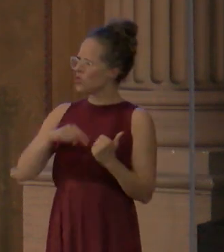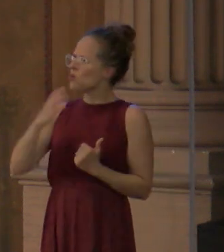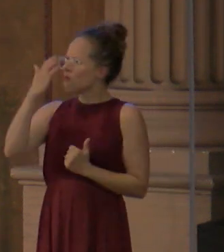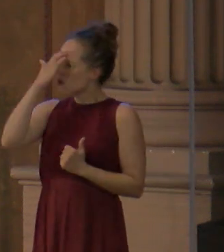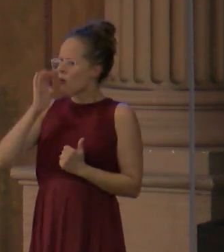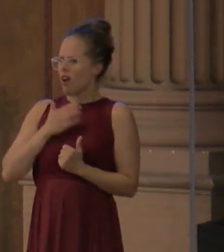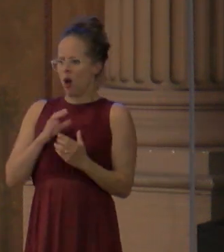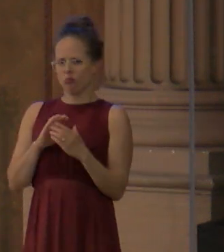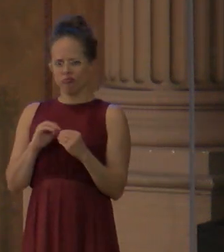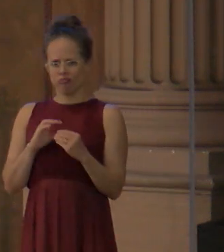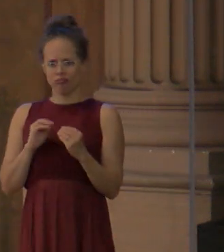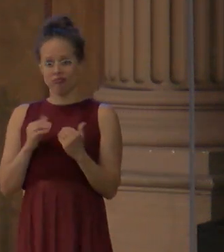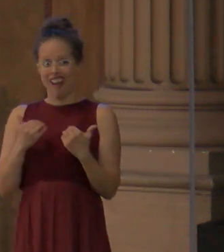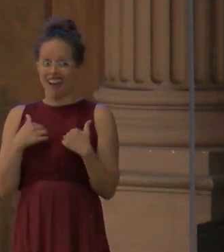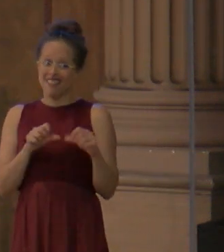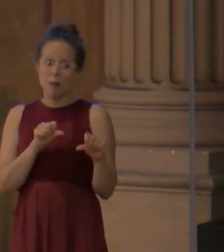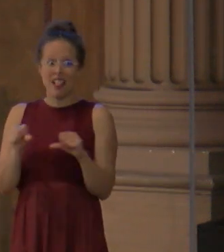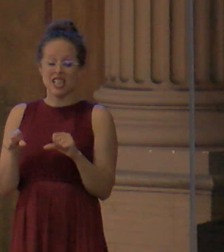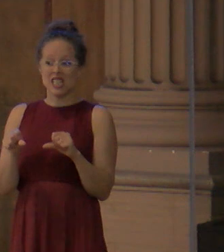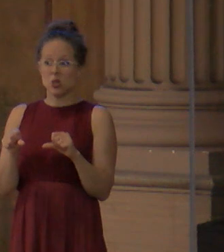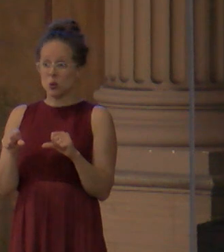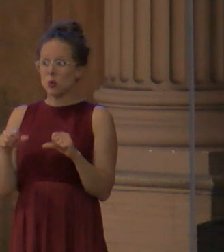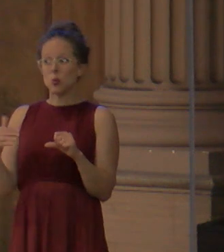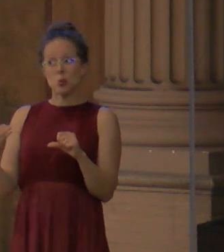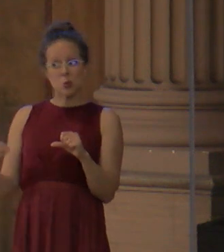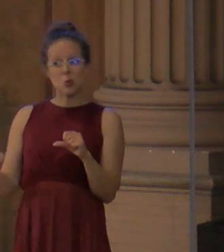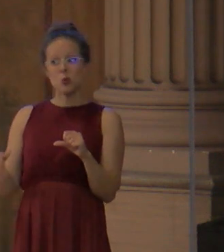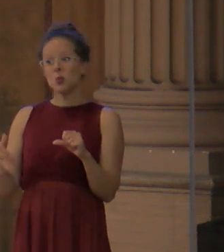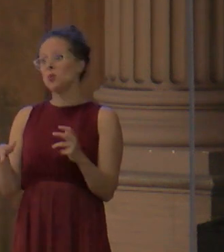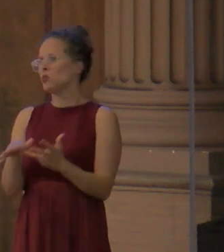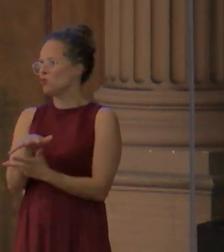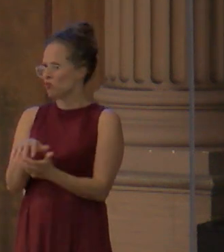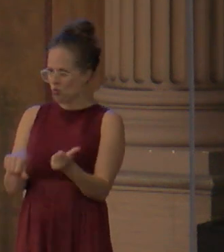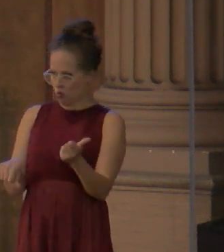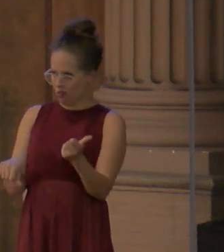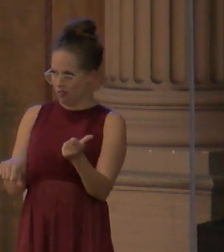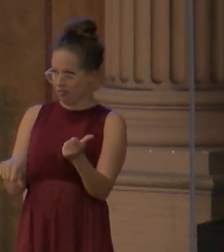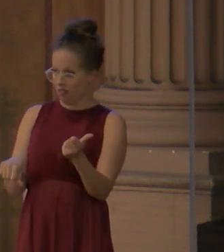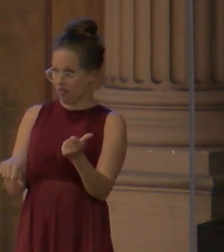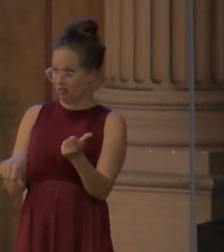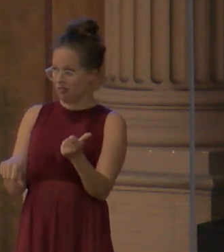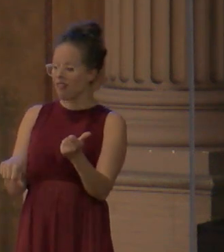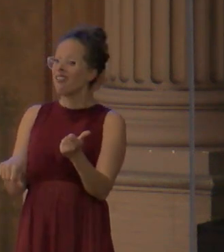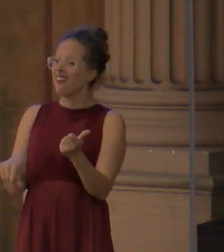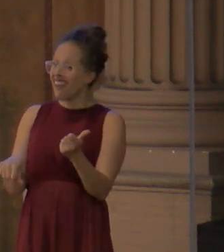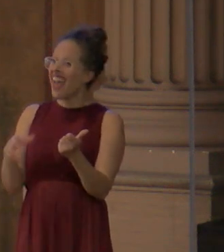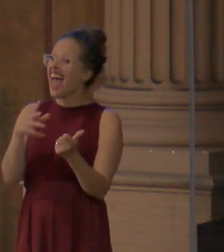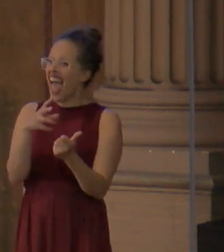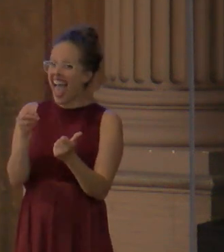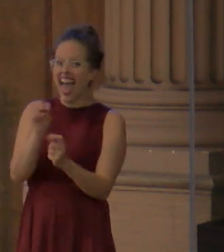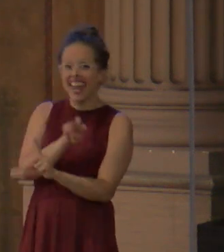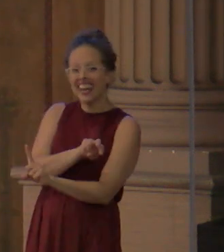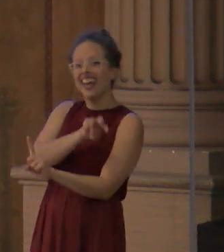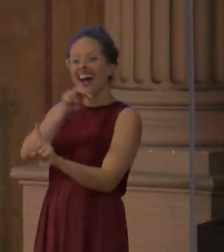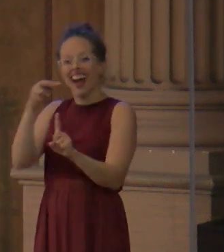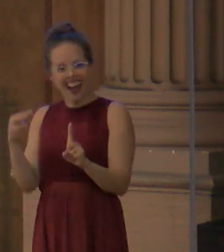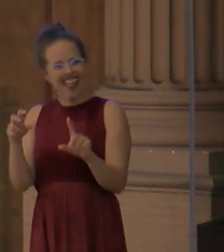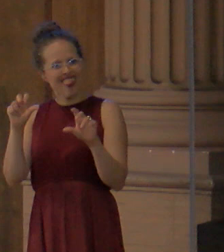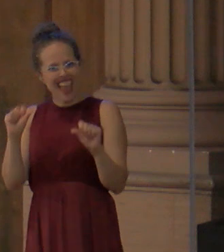to do incredible damage to others, but on the flip side of that, as we saw in Proverbs 18, they have the ability to do incredible good for